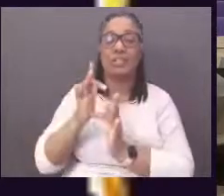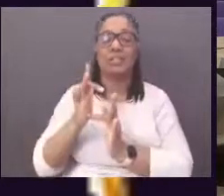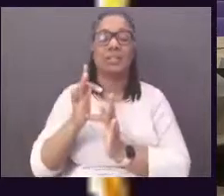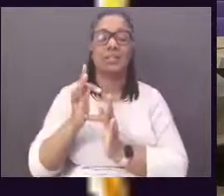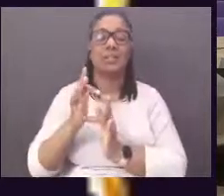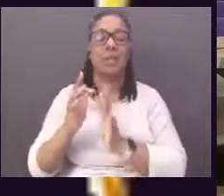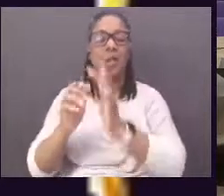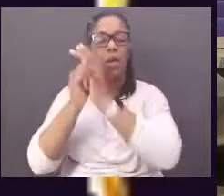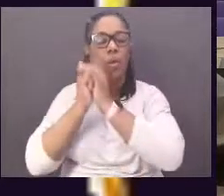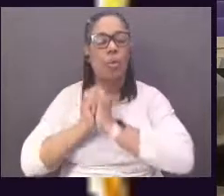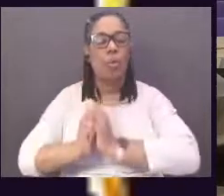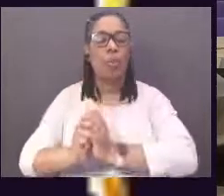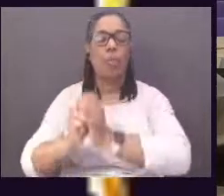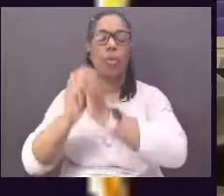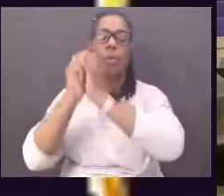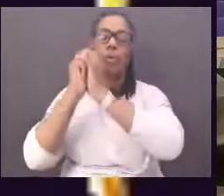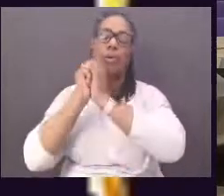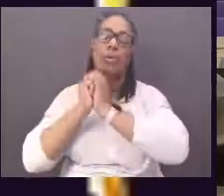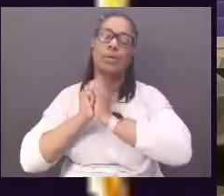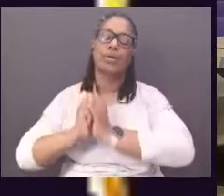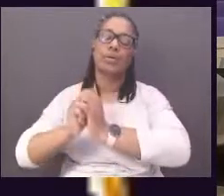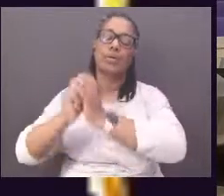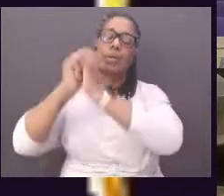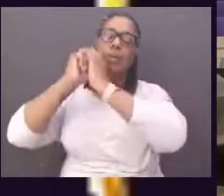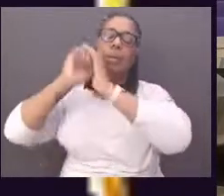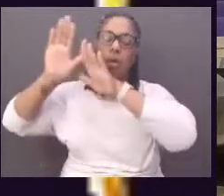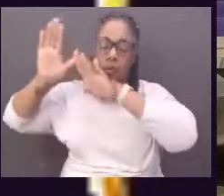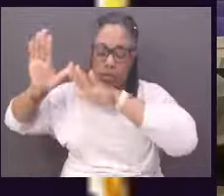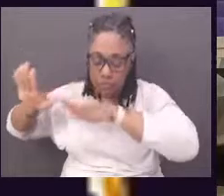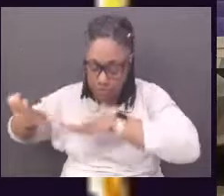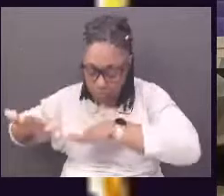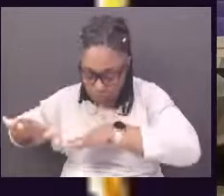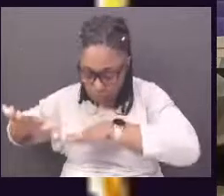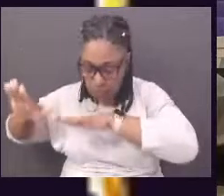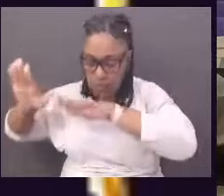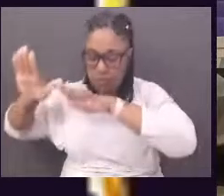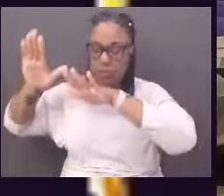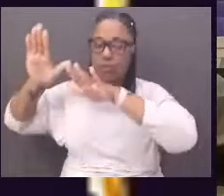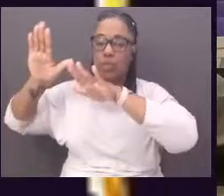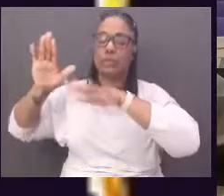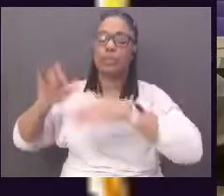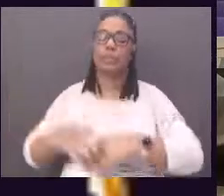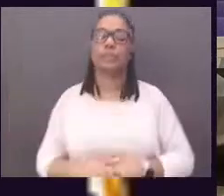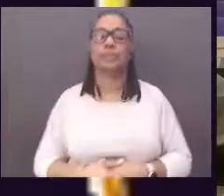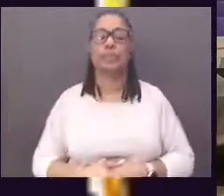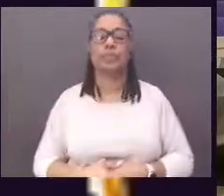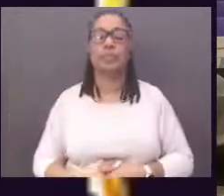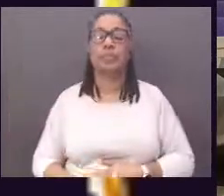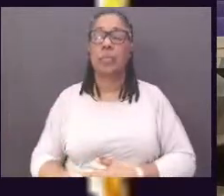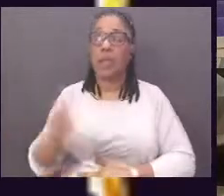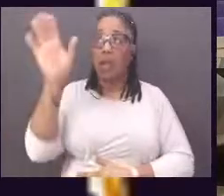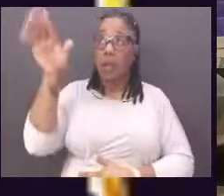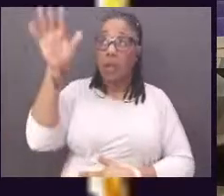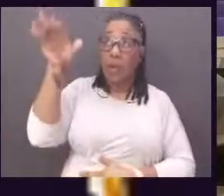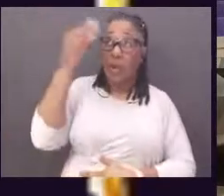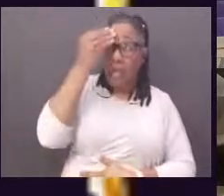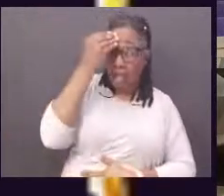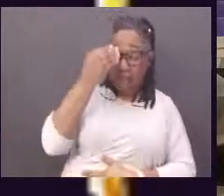I worship and adore you. I want to tell